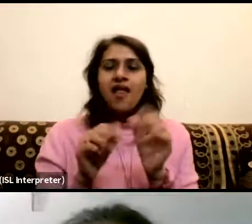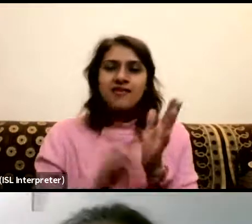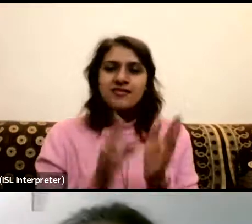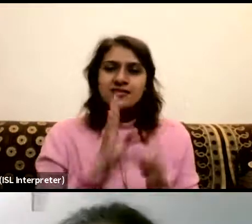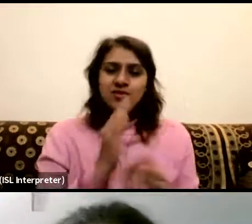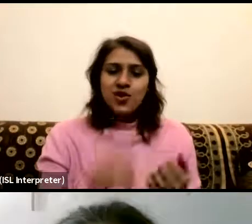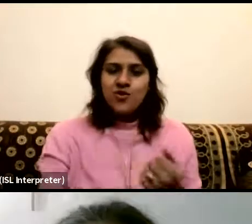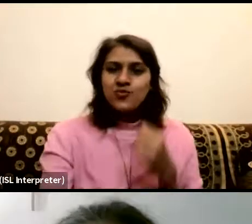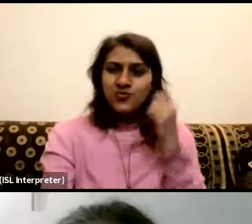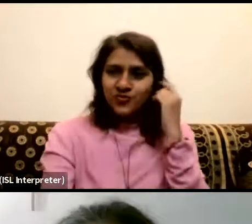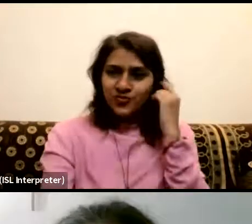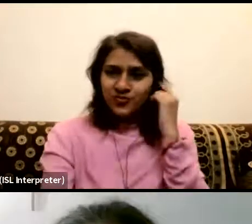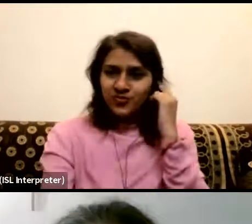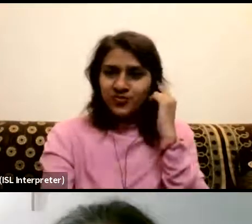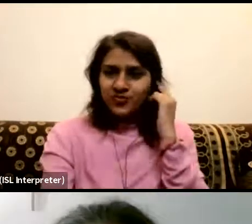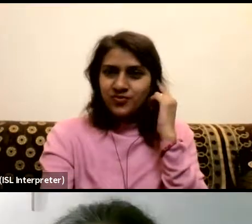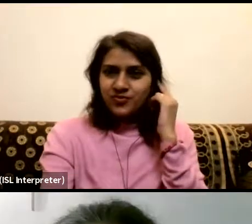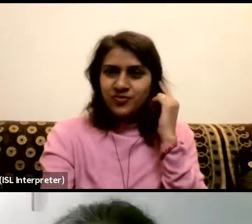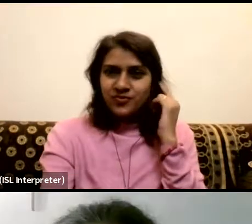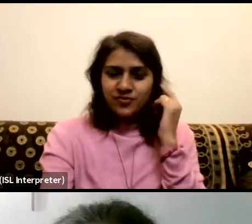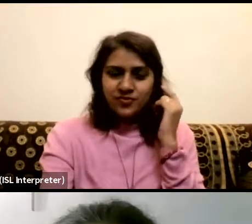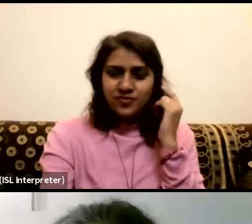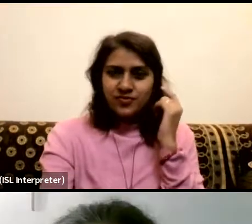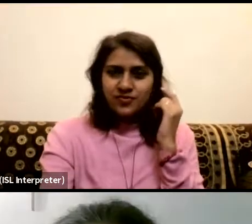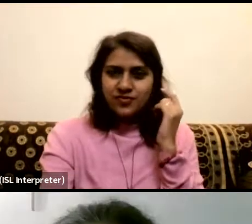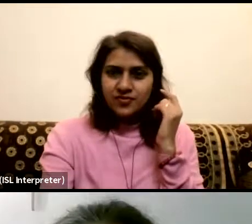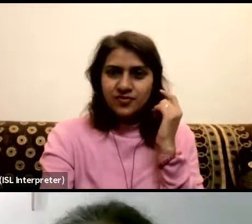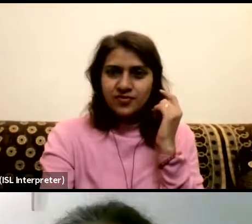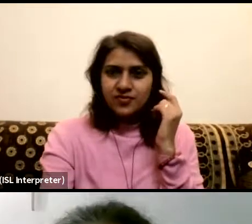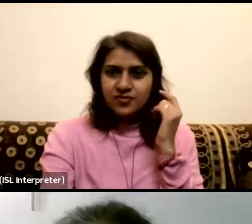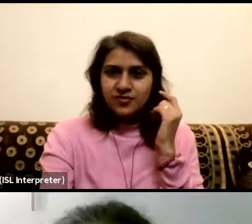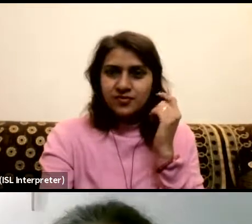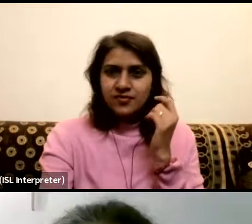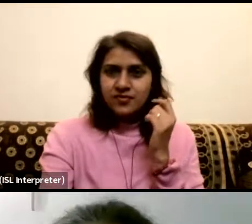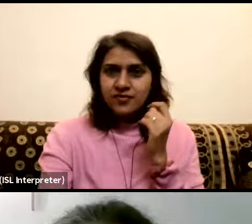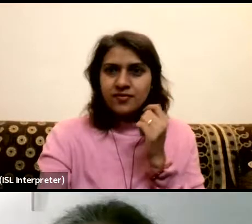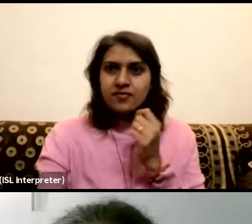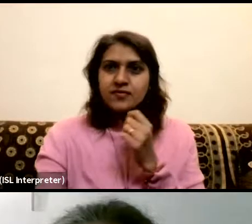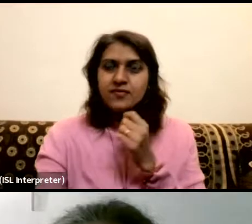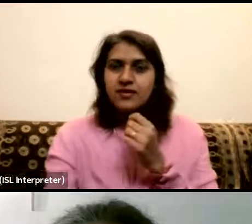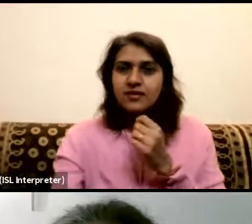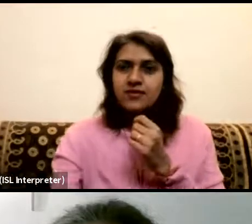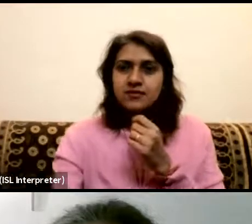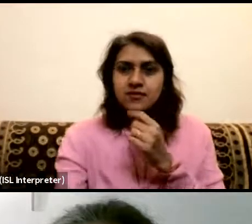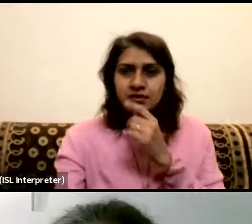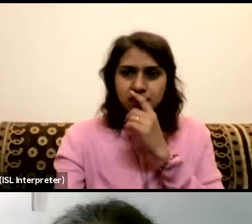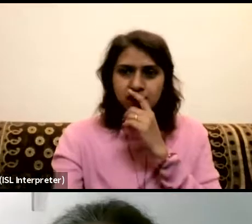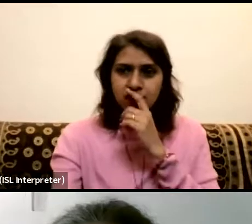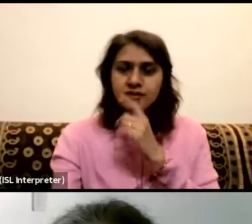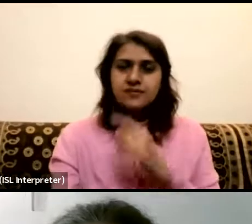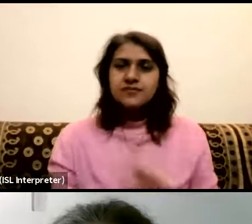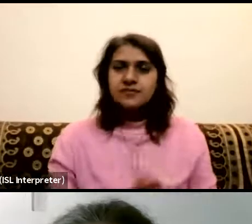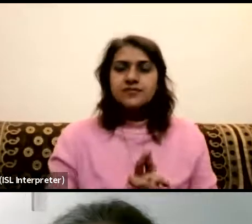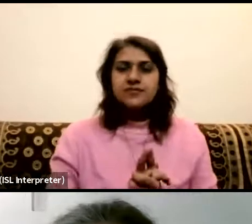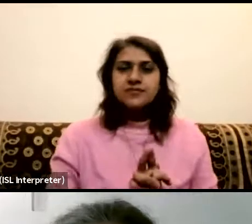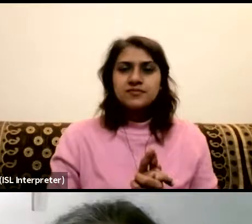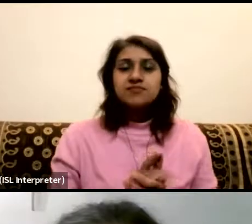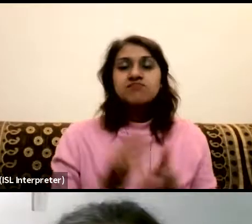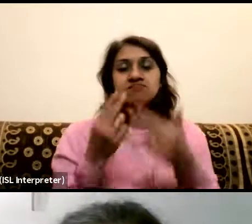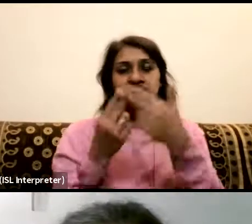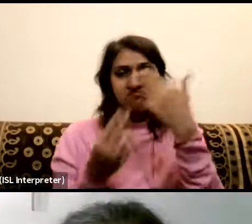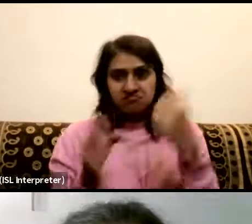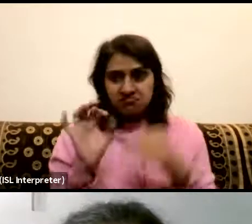Thank you so much, Radhika ji. I think it could not have been said in a better way. I think you have really